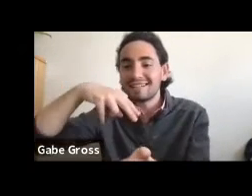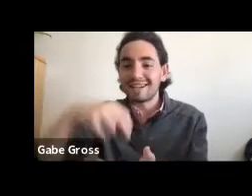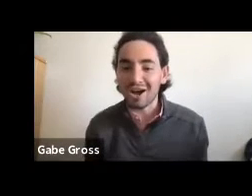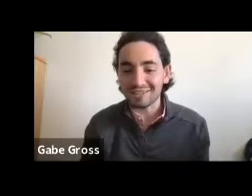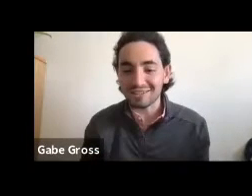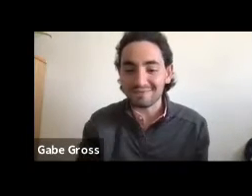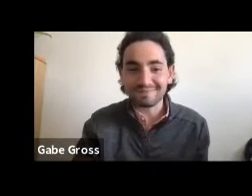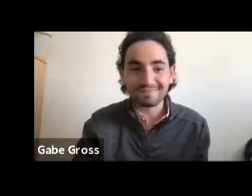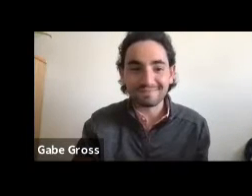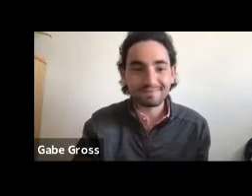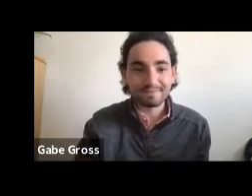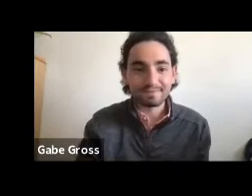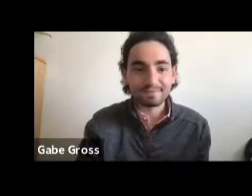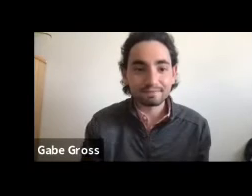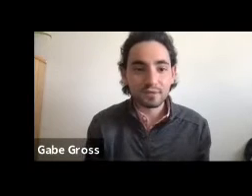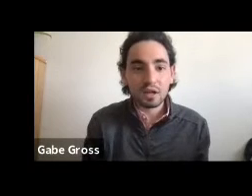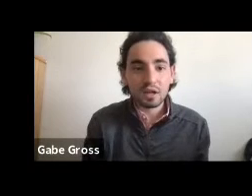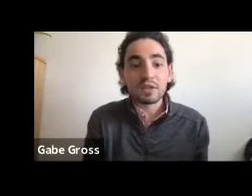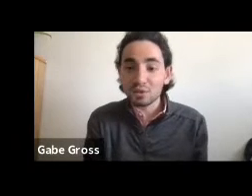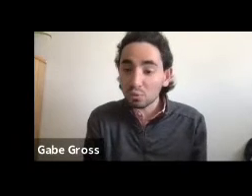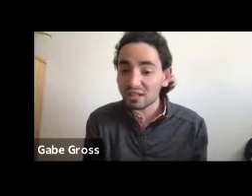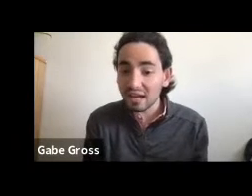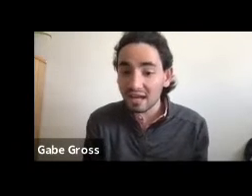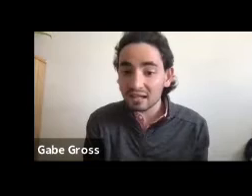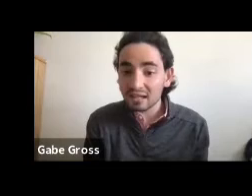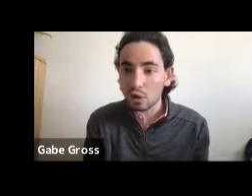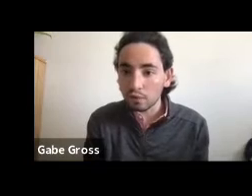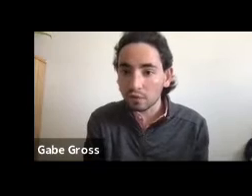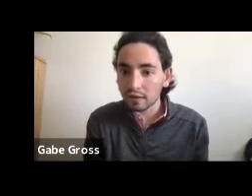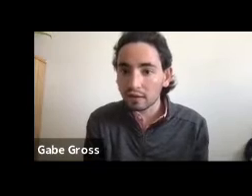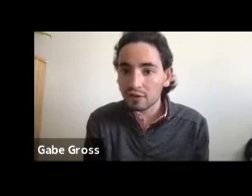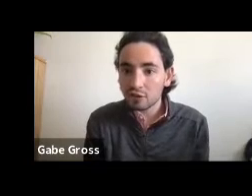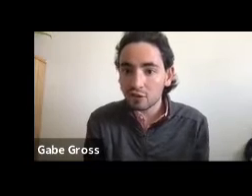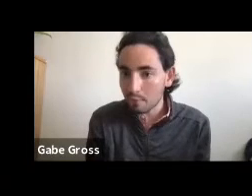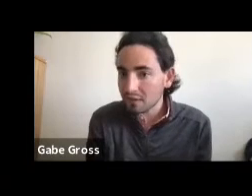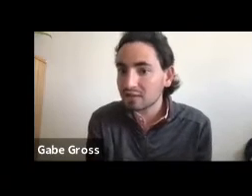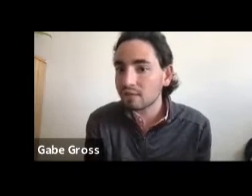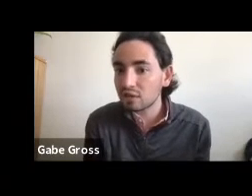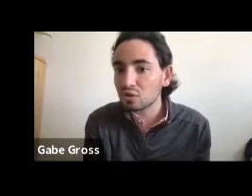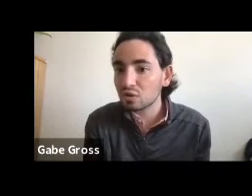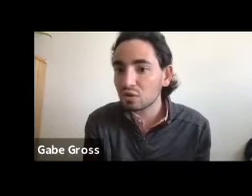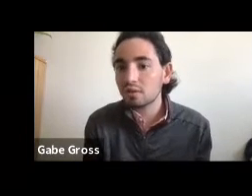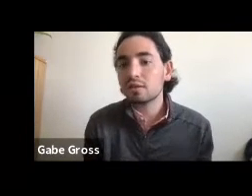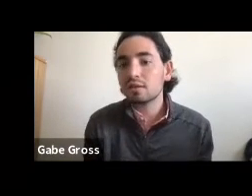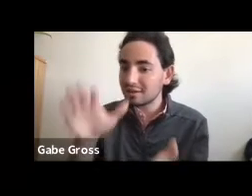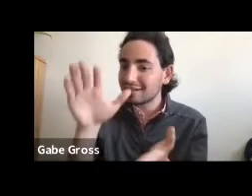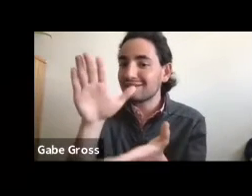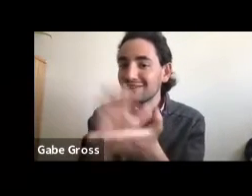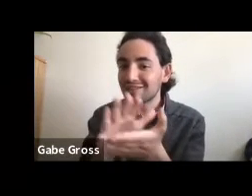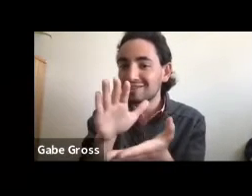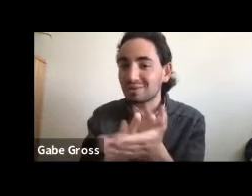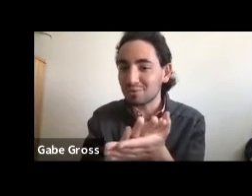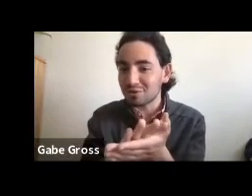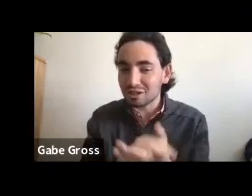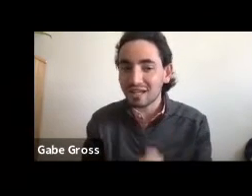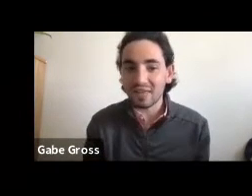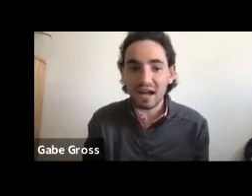and you're dancing. Awesome. The school day is over. Do you remember the sign for